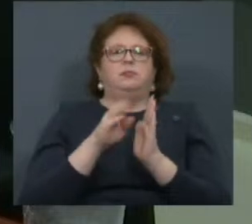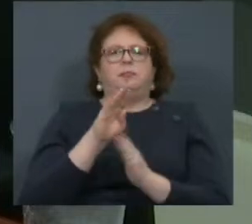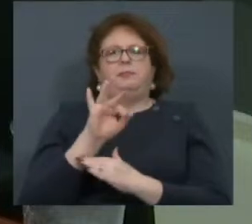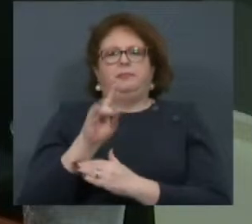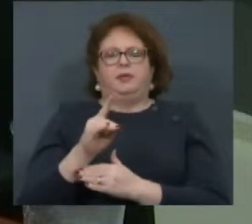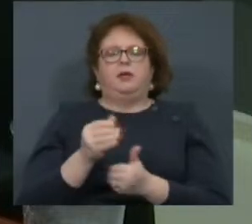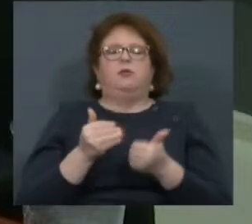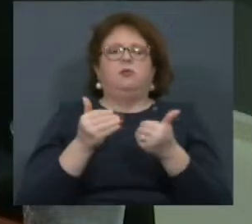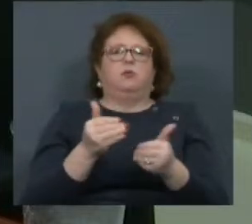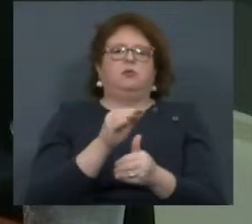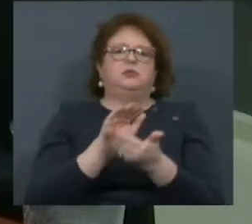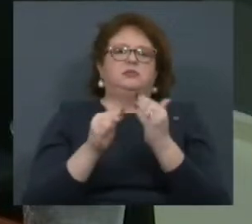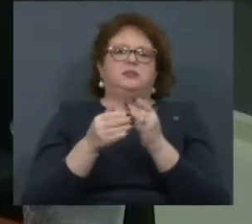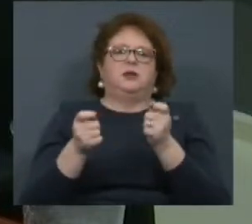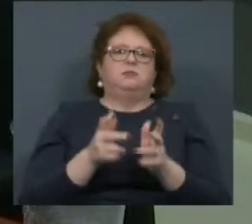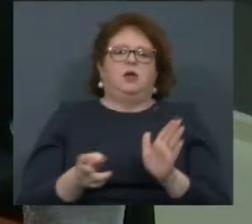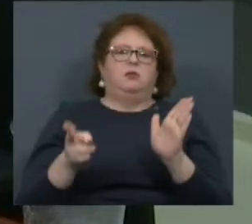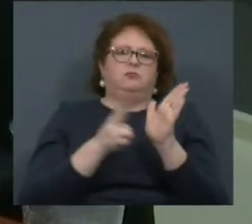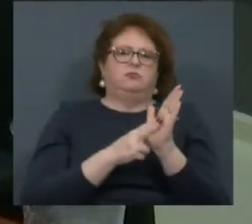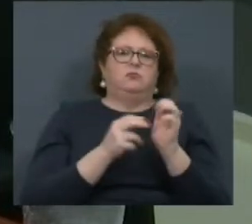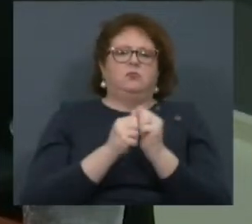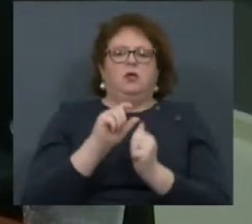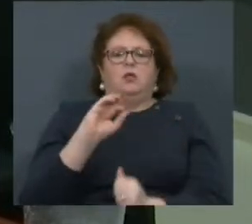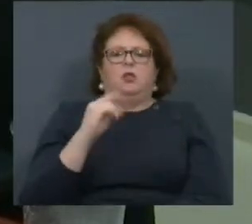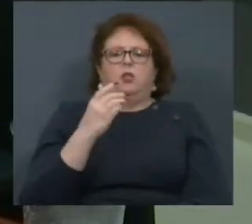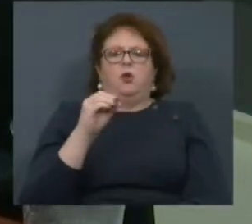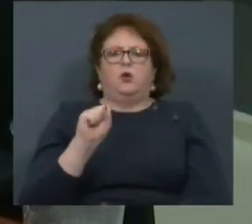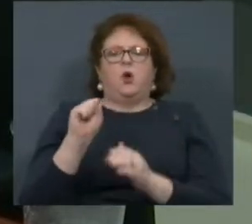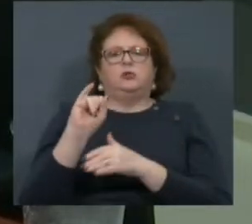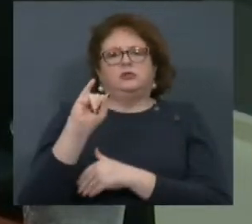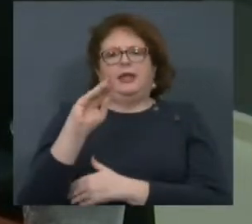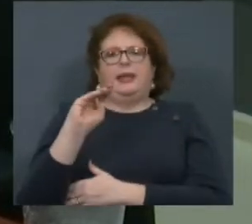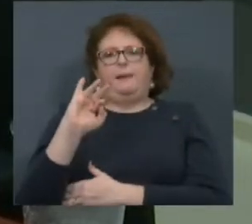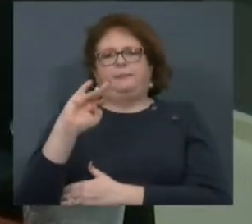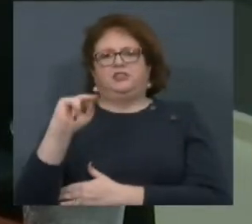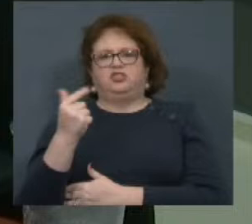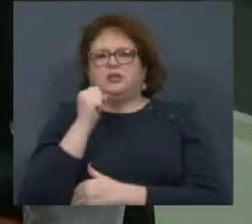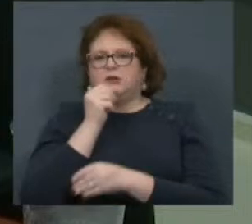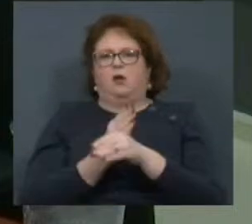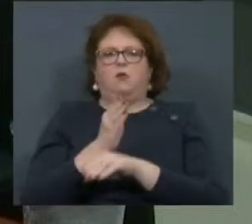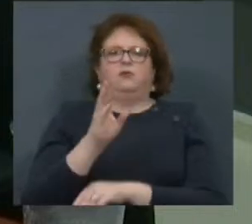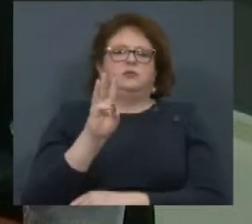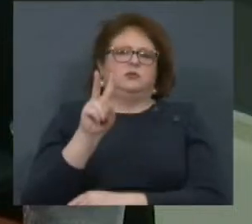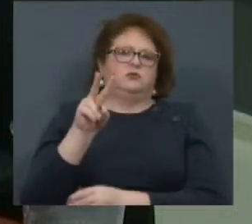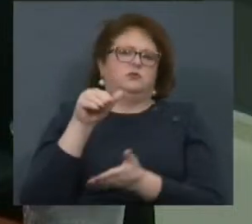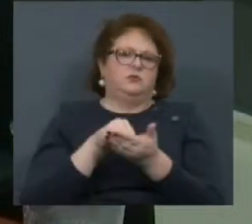city manager to enter into a sole source contract with Logos Imaging in an amount not to exceed